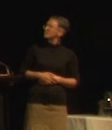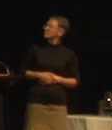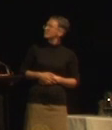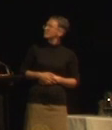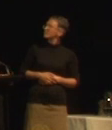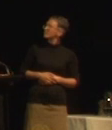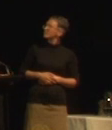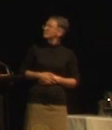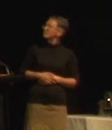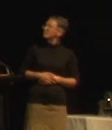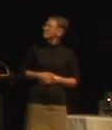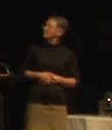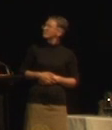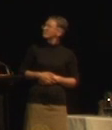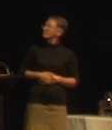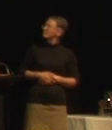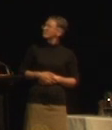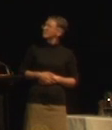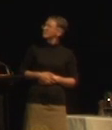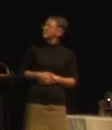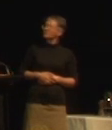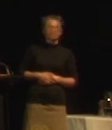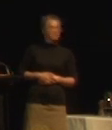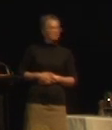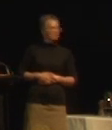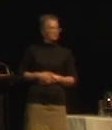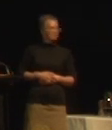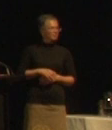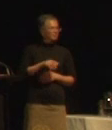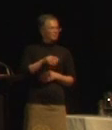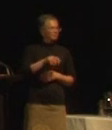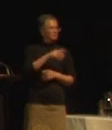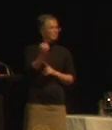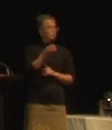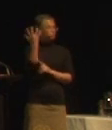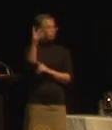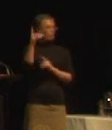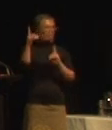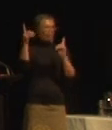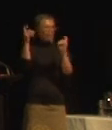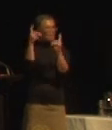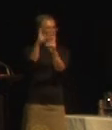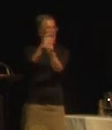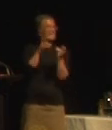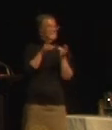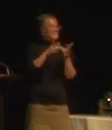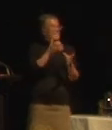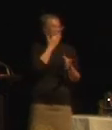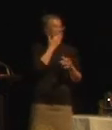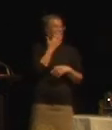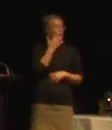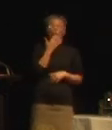know, other kinds of planets. And here is a more sophisticated piece of data about the Earth. Its start date